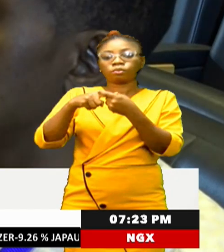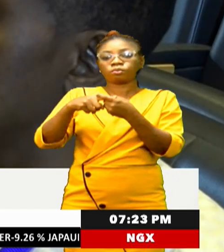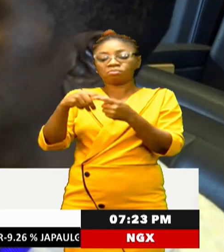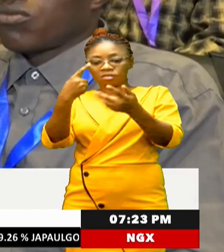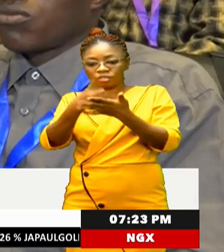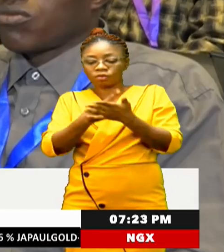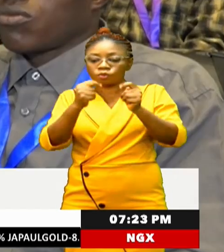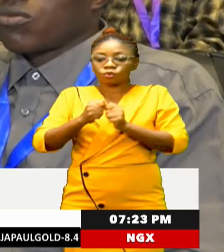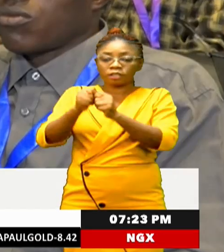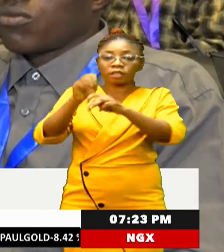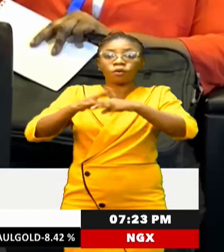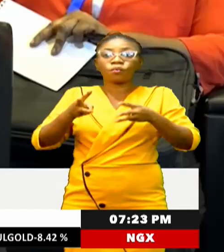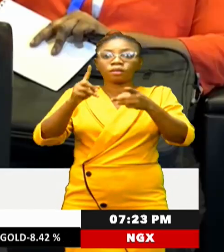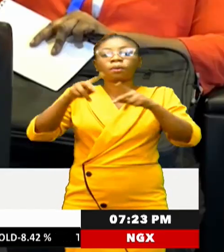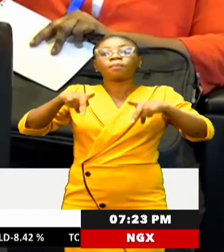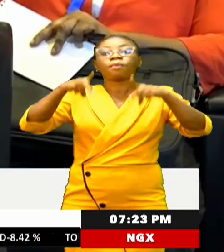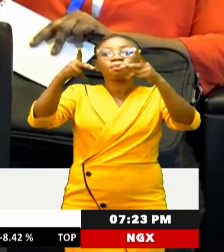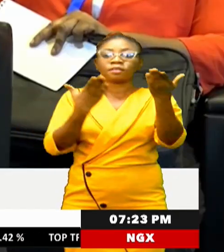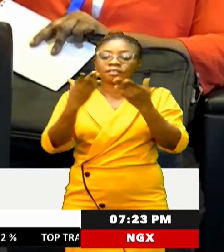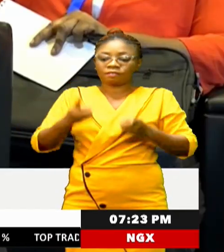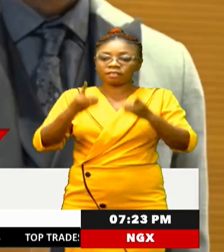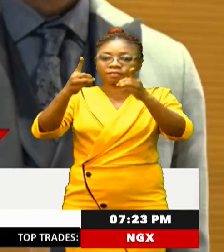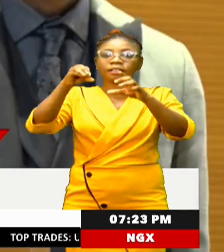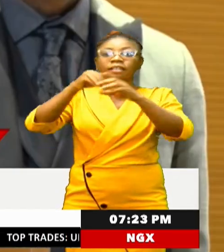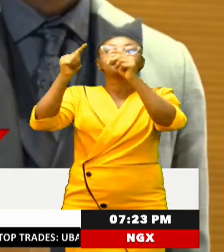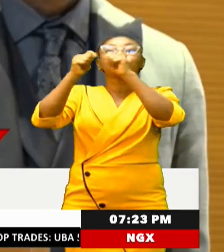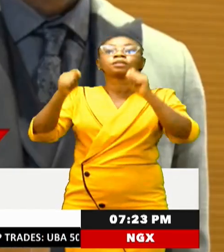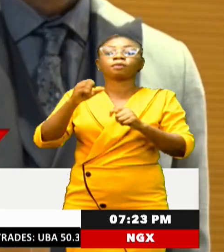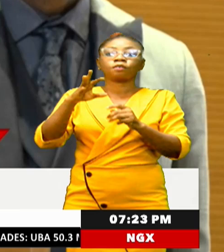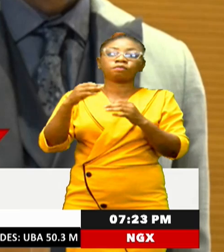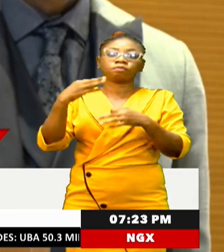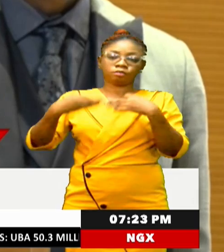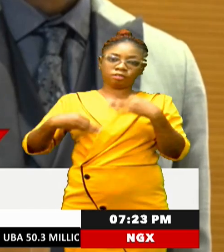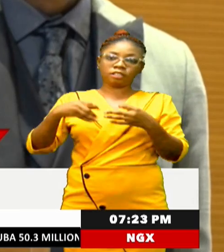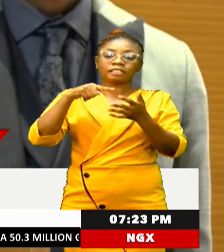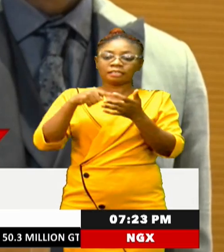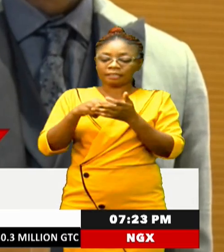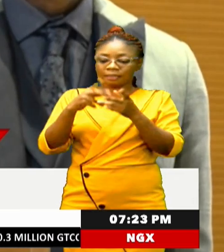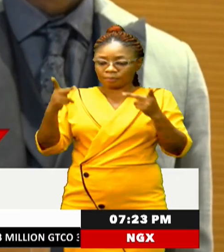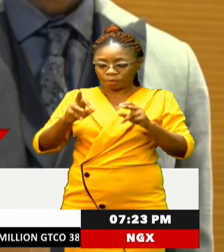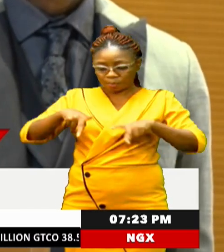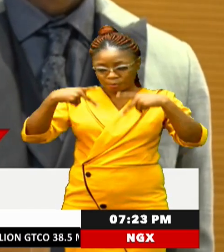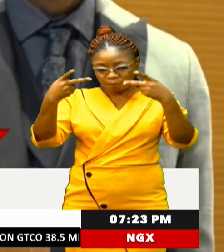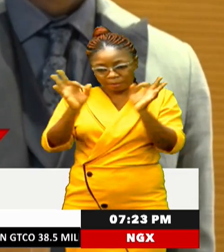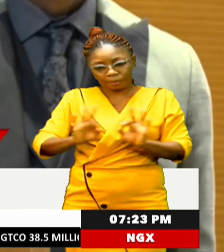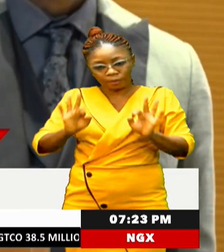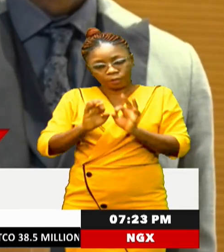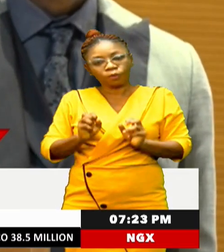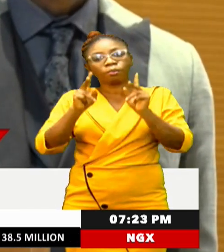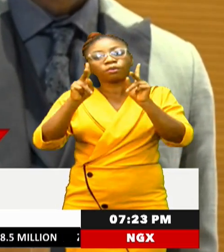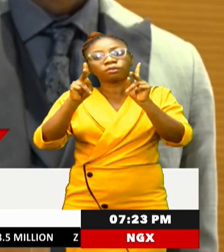ways to enhance the service delivery in the Temple of Justice. This forum provides a valuable